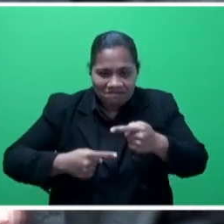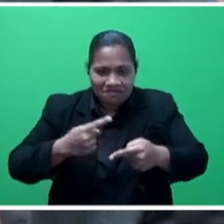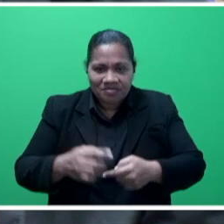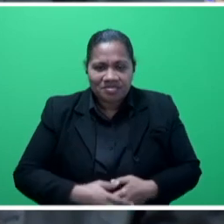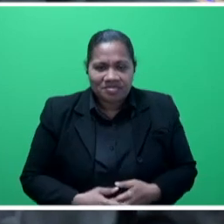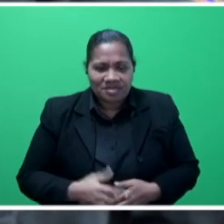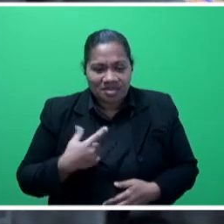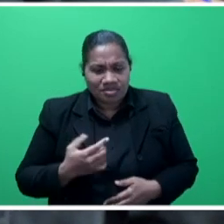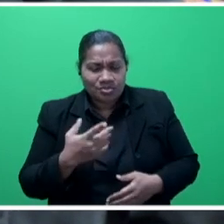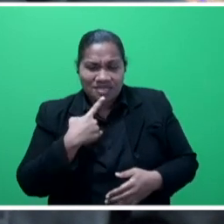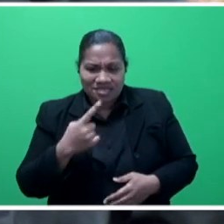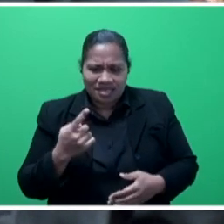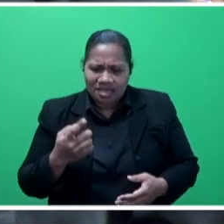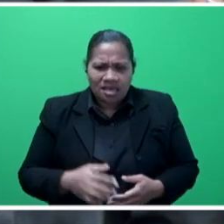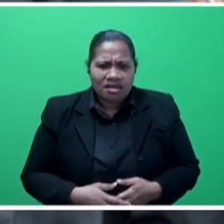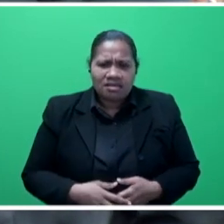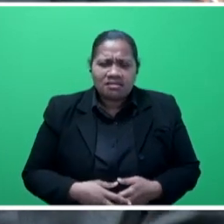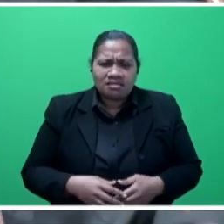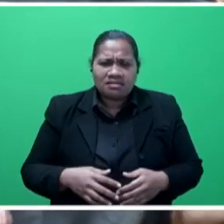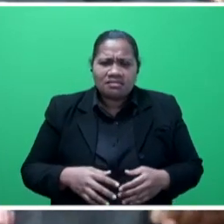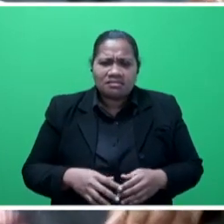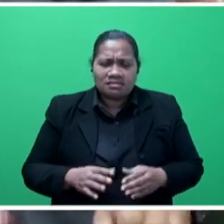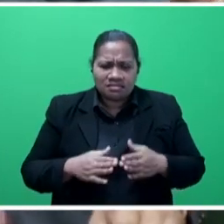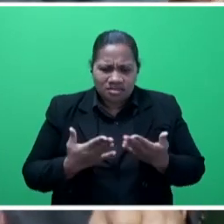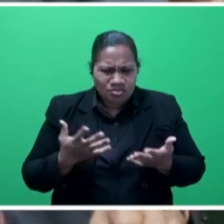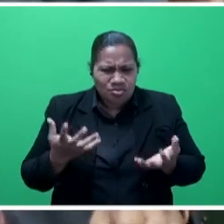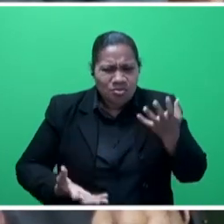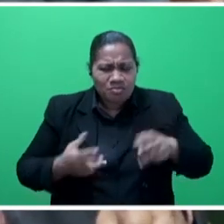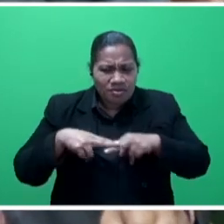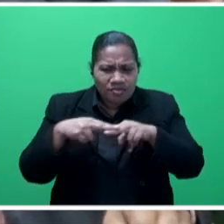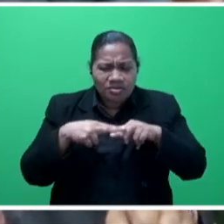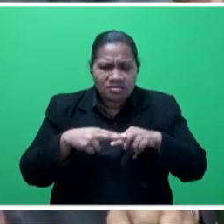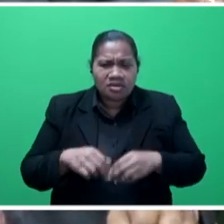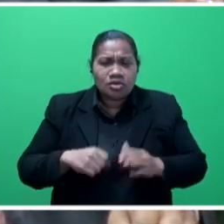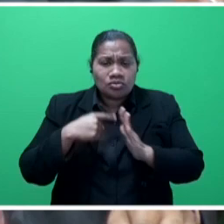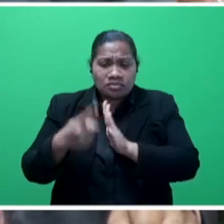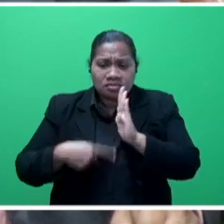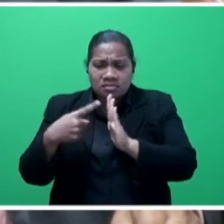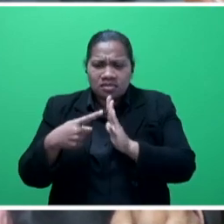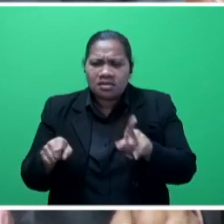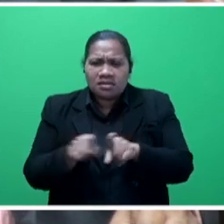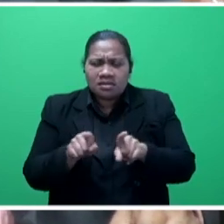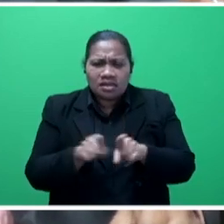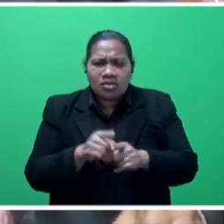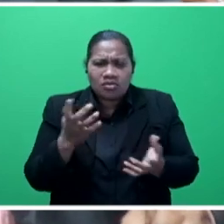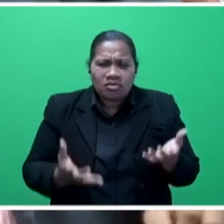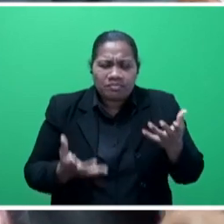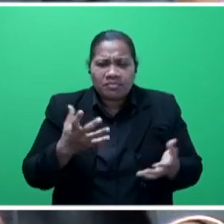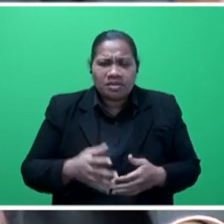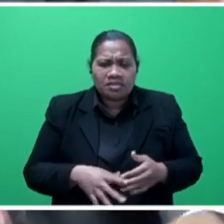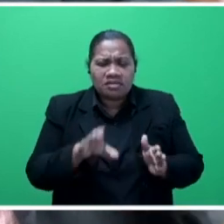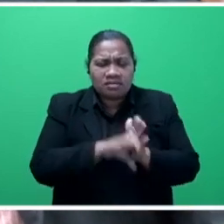Lanka. Mr. Speaker, sir, comparing Fiji to Sri Lanka is like comparing the price of lamb chops to butter. It